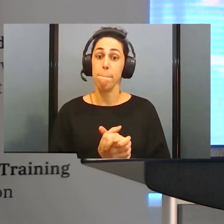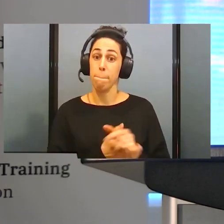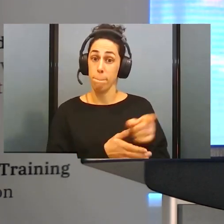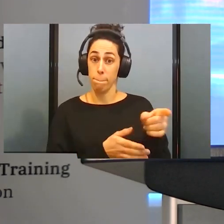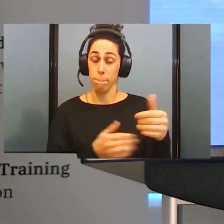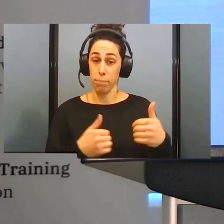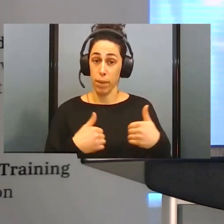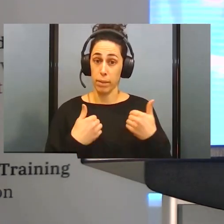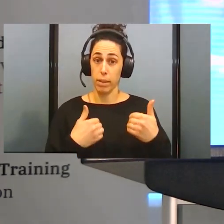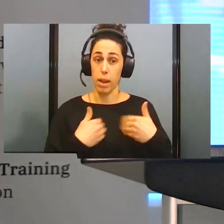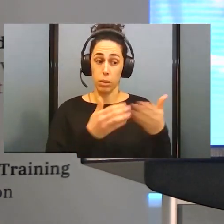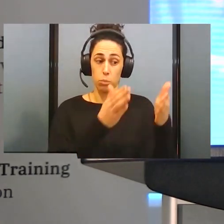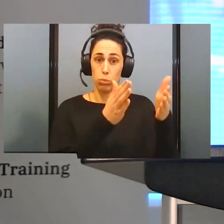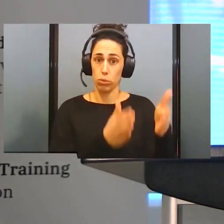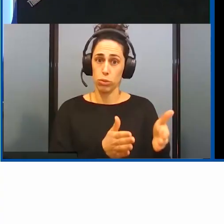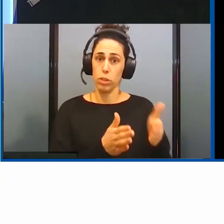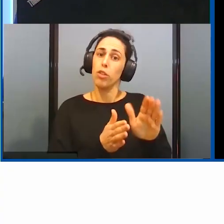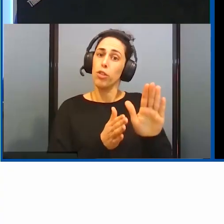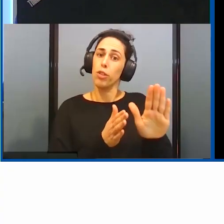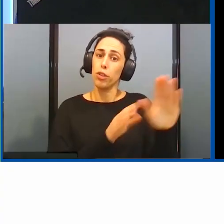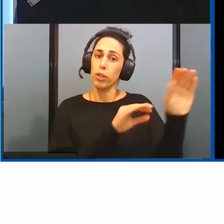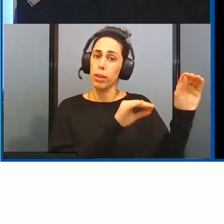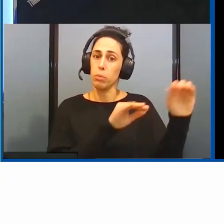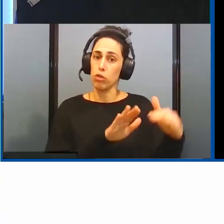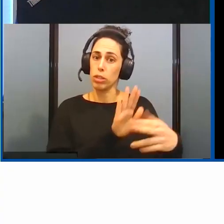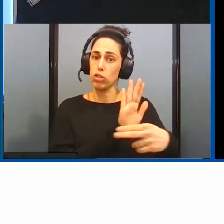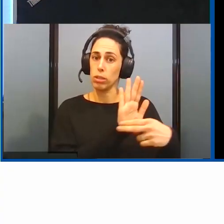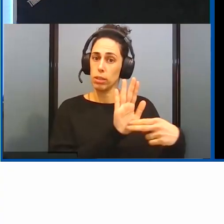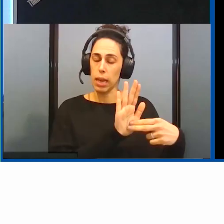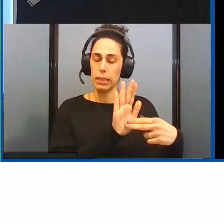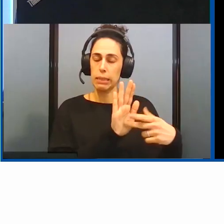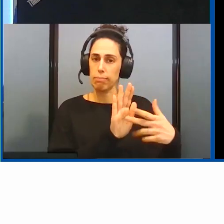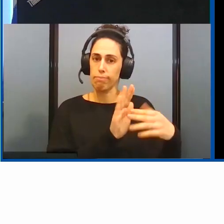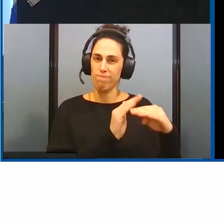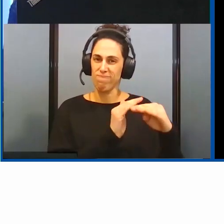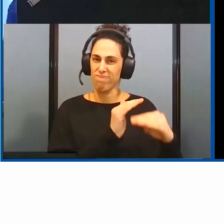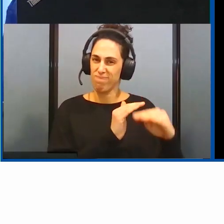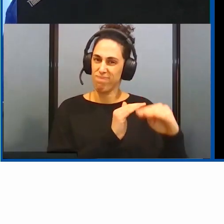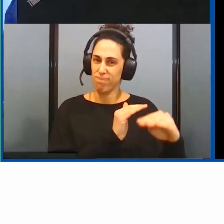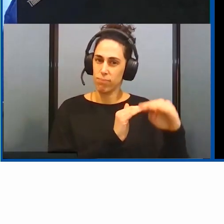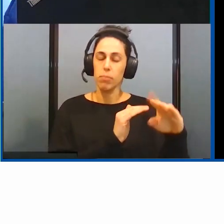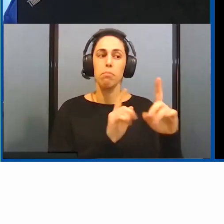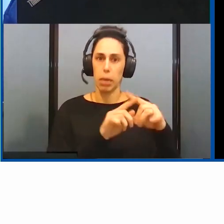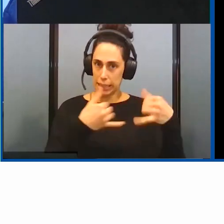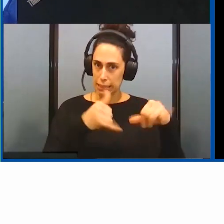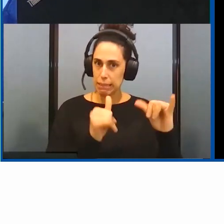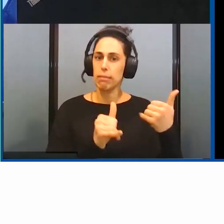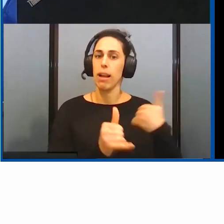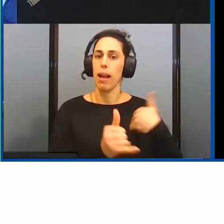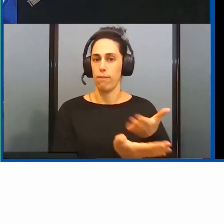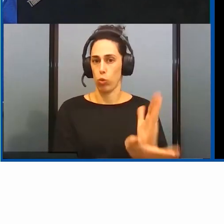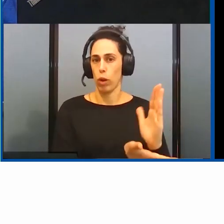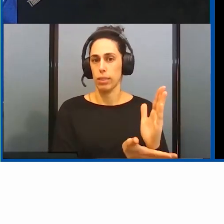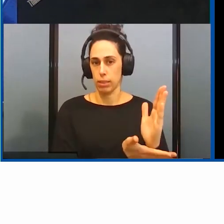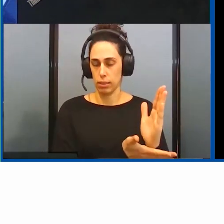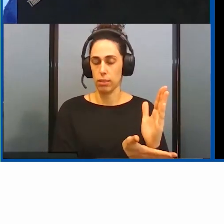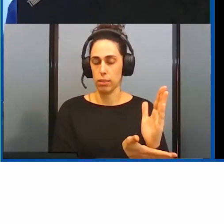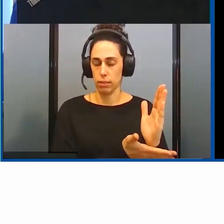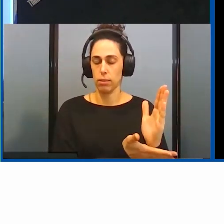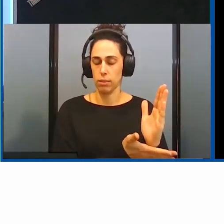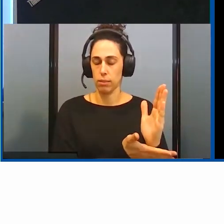is unstable, they still have rights, and those rights must guide how system